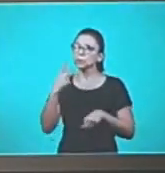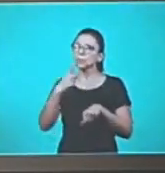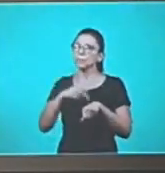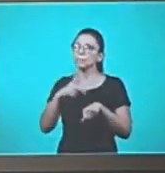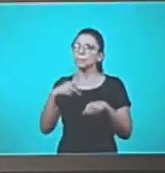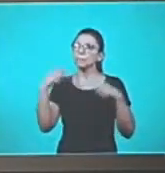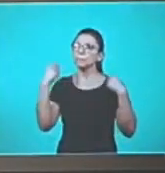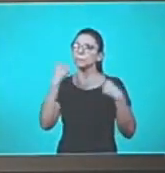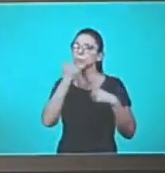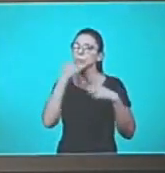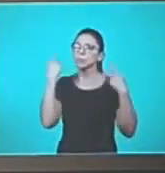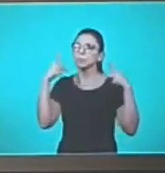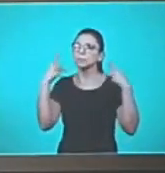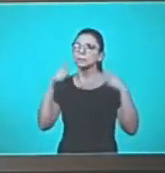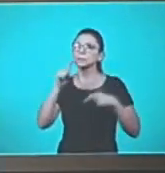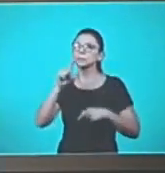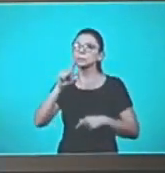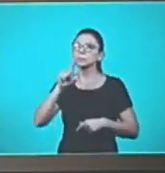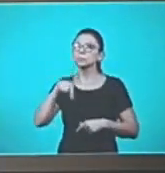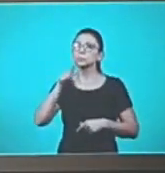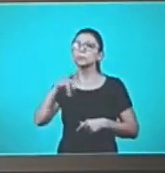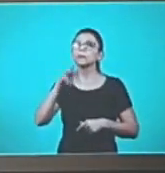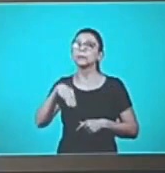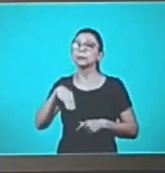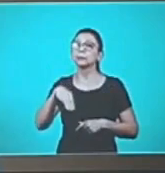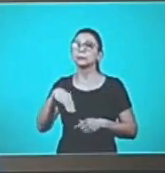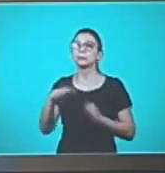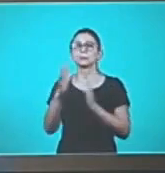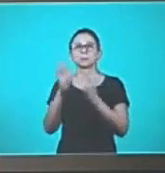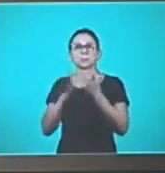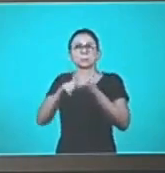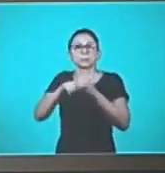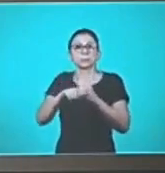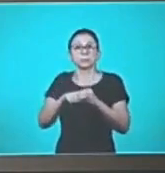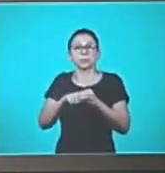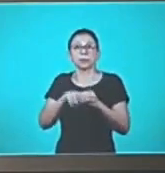that's what we're preaching. Jesus is returning, but we are not prepared.